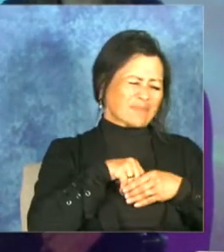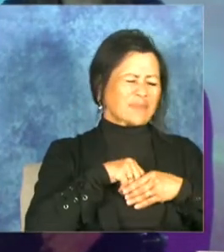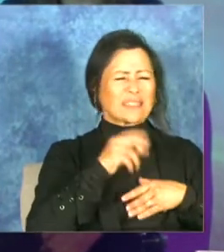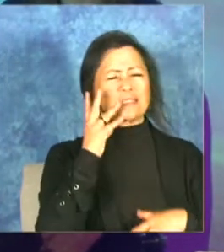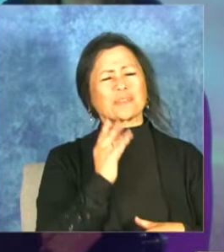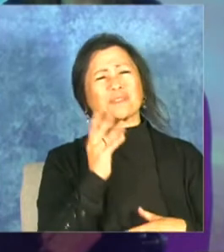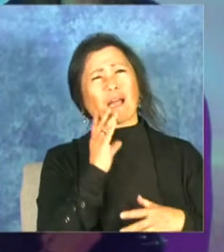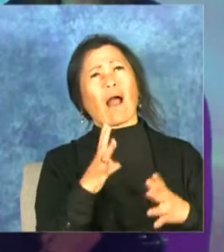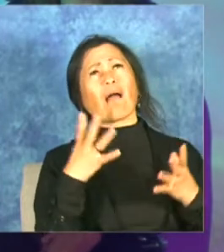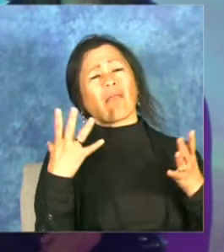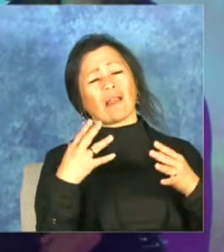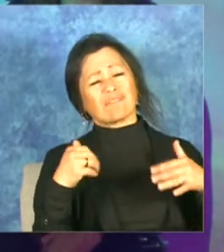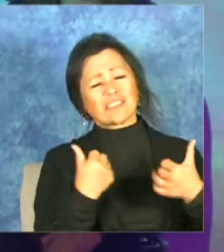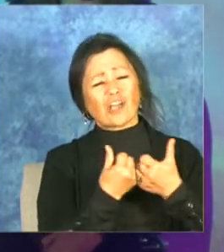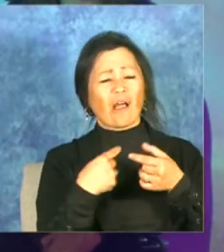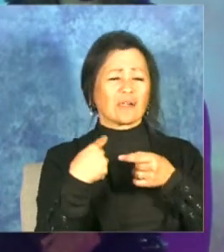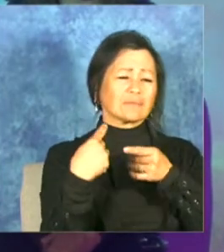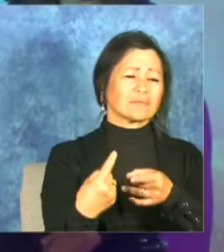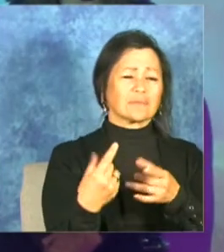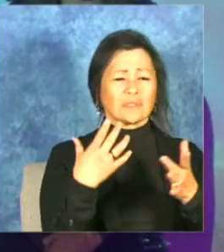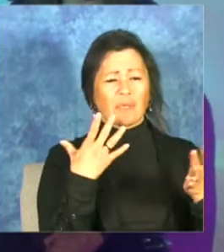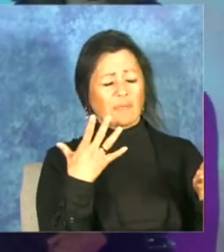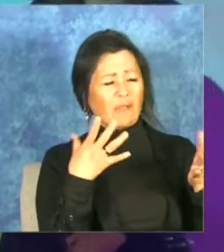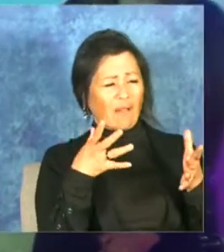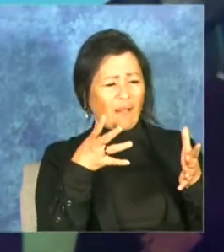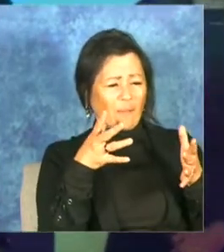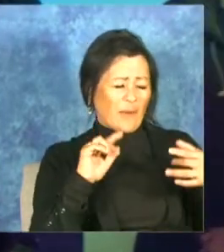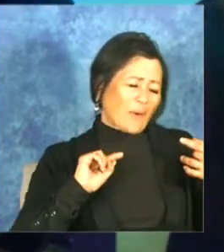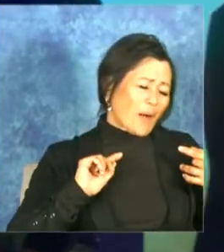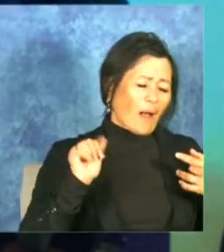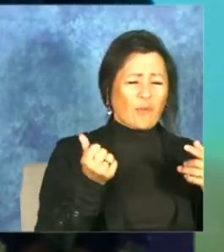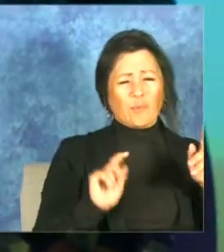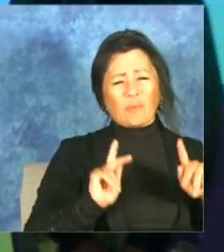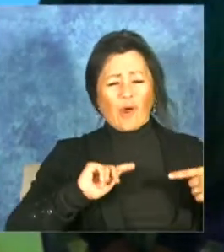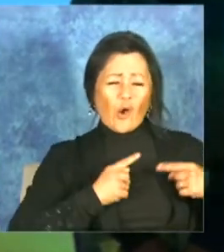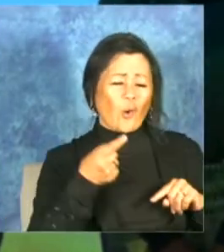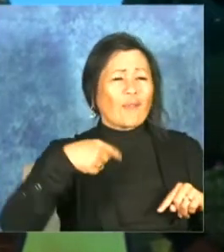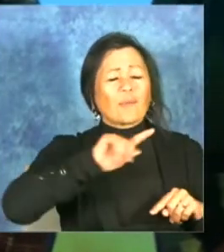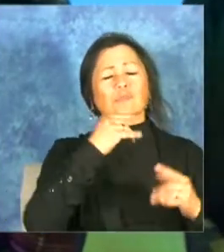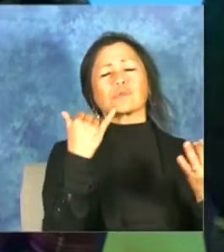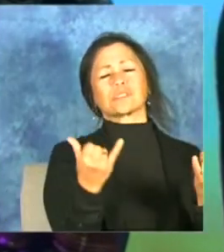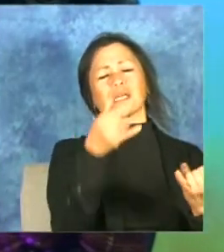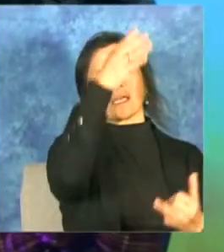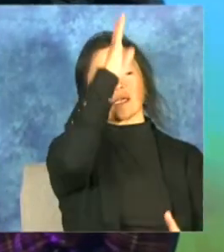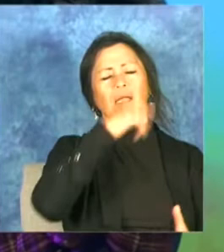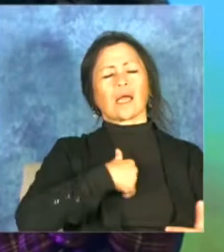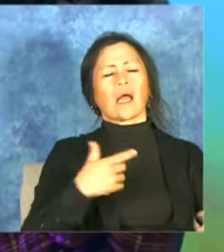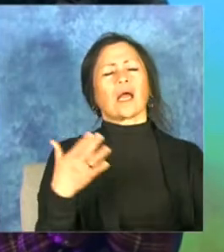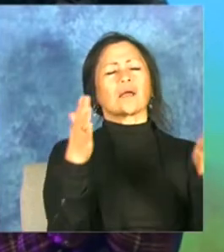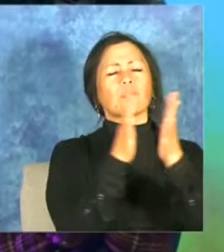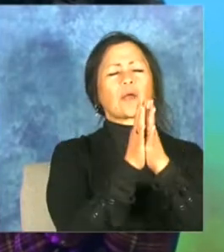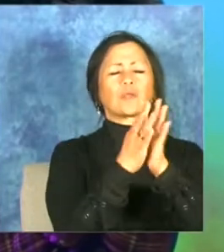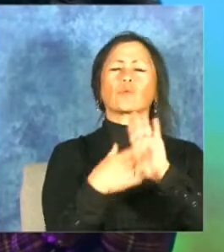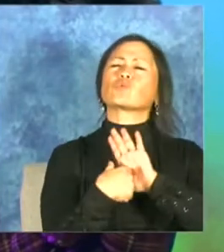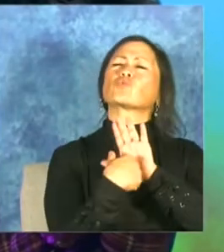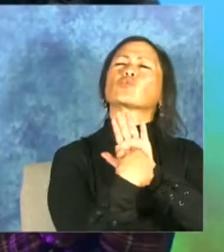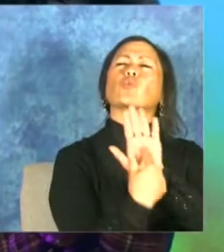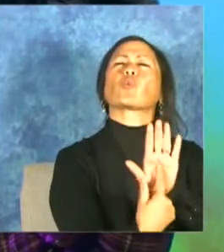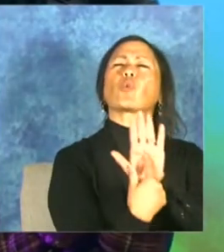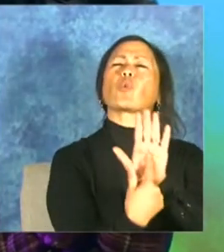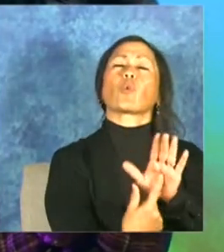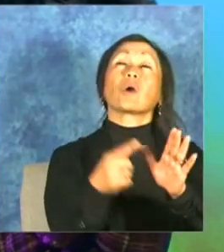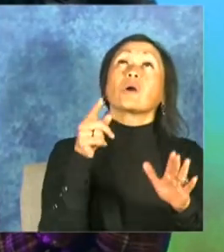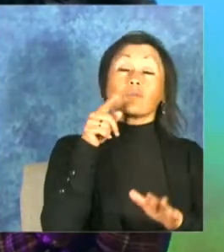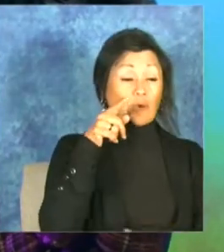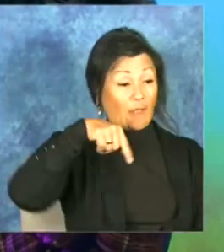so much, and maybe it's left them grizzled, or maybe they've been hurt by other people, and so today, God, I just pray that you would reveal that